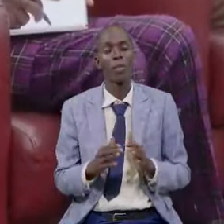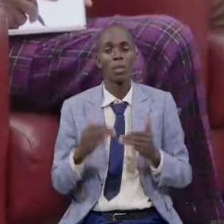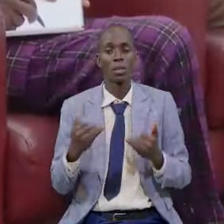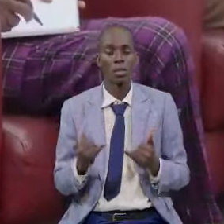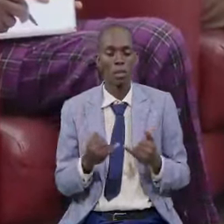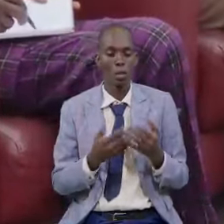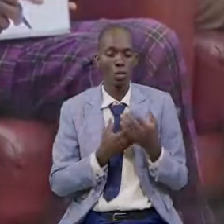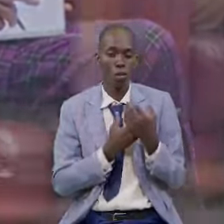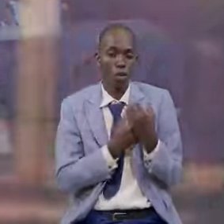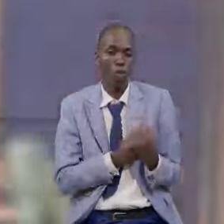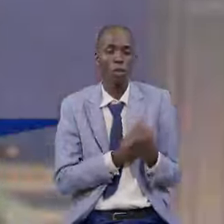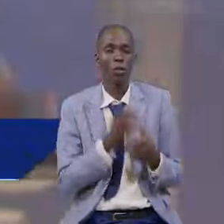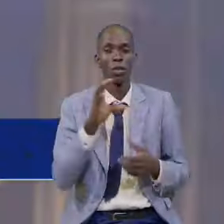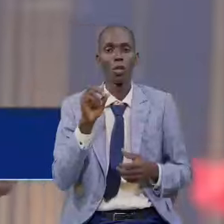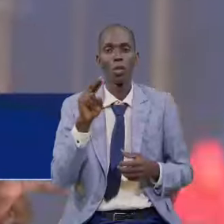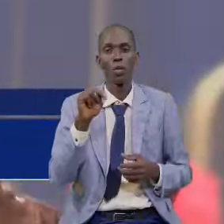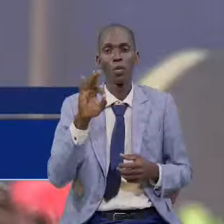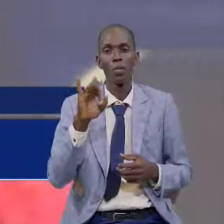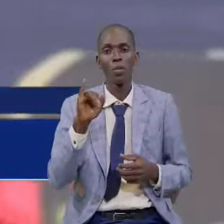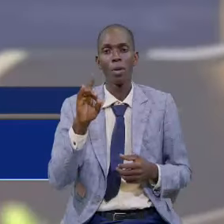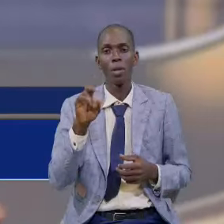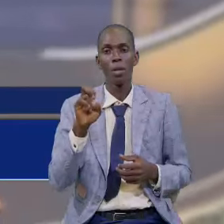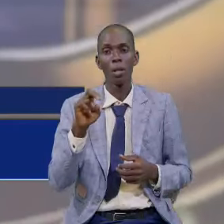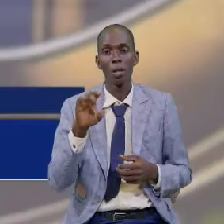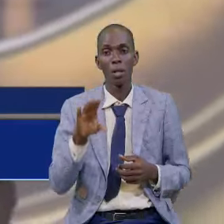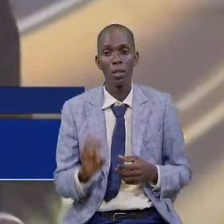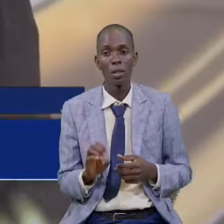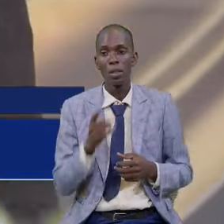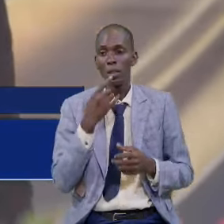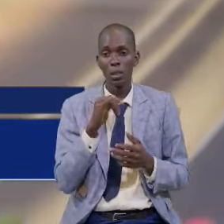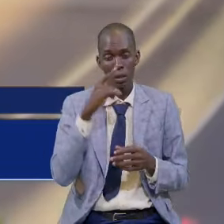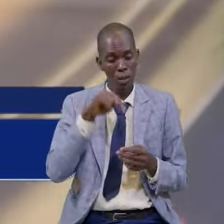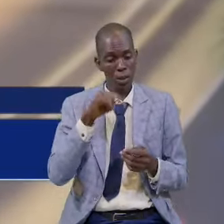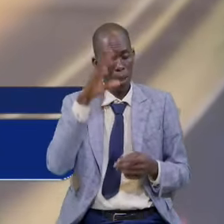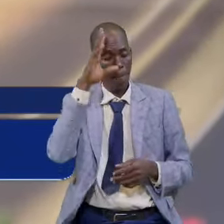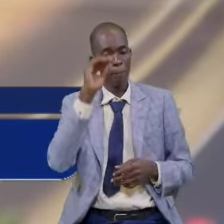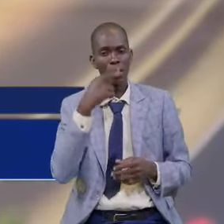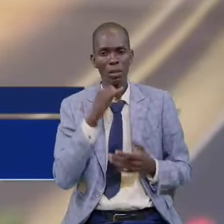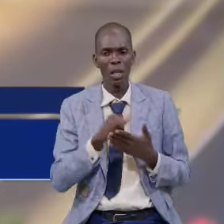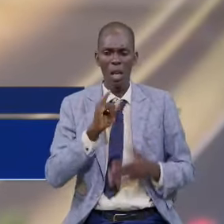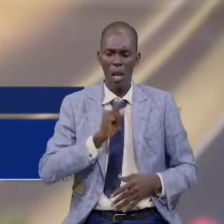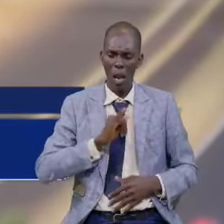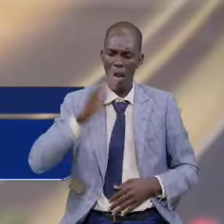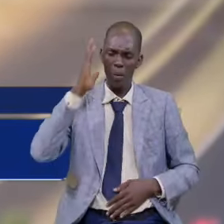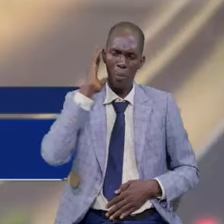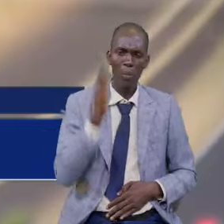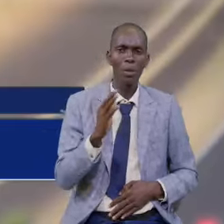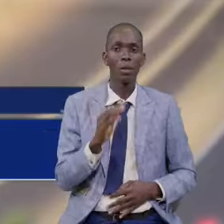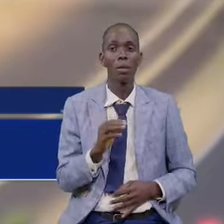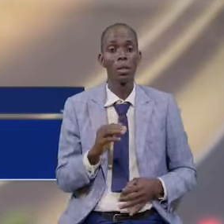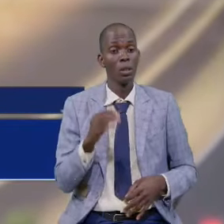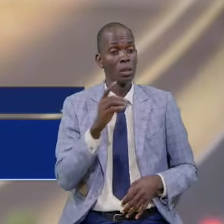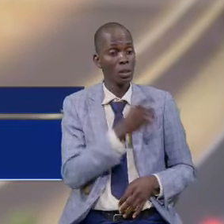man said, I will. And he spoke that to the point he